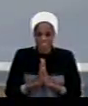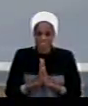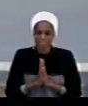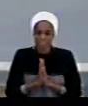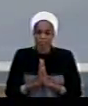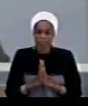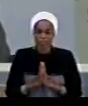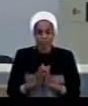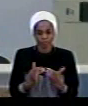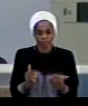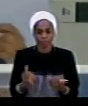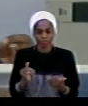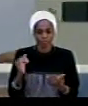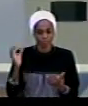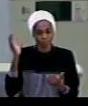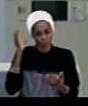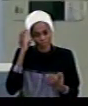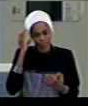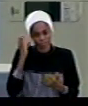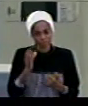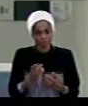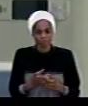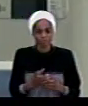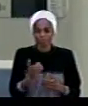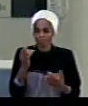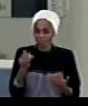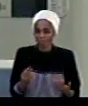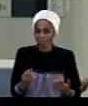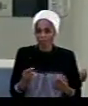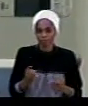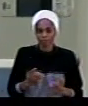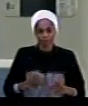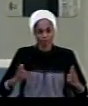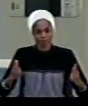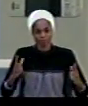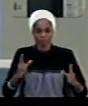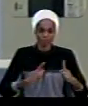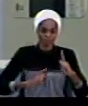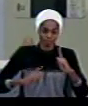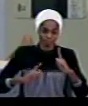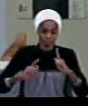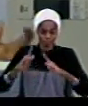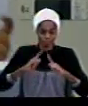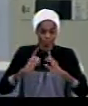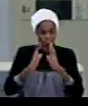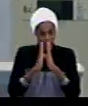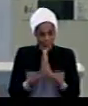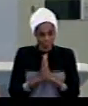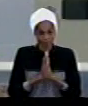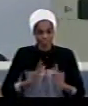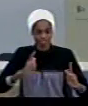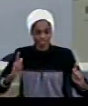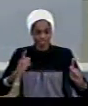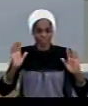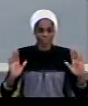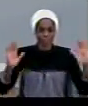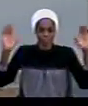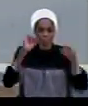Listen, the louder your amen is, the greater is your miracle.